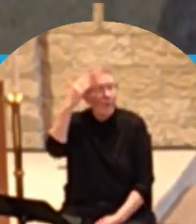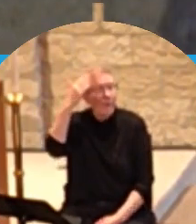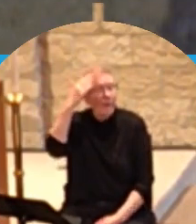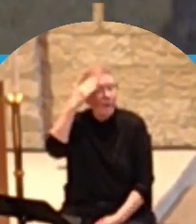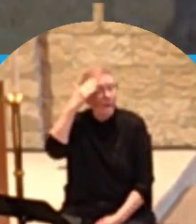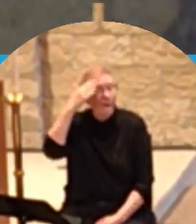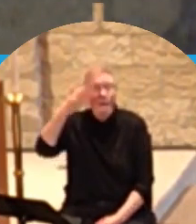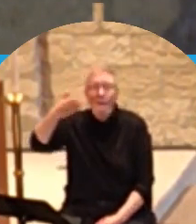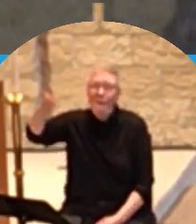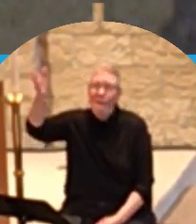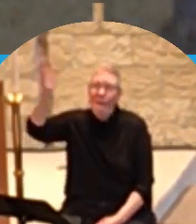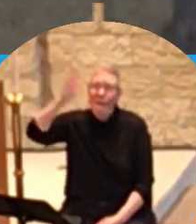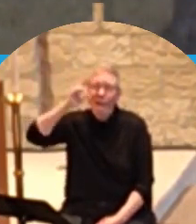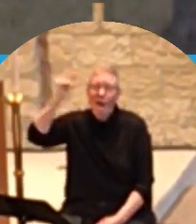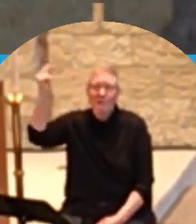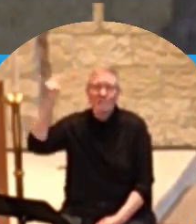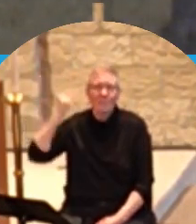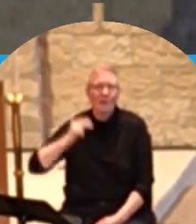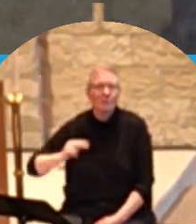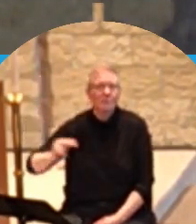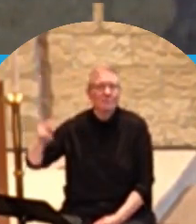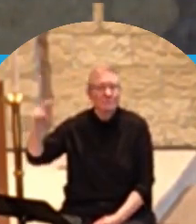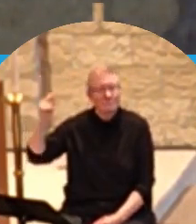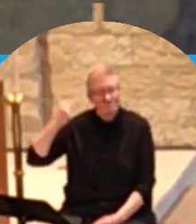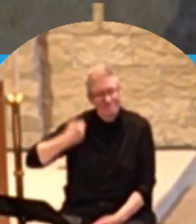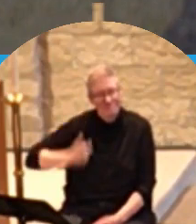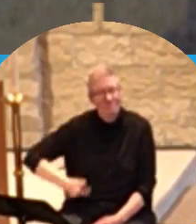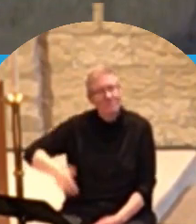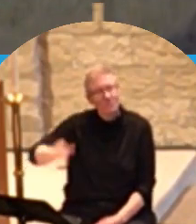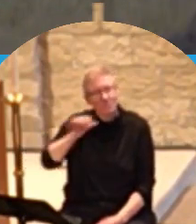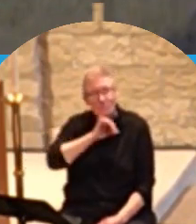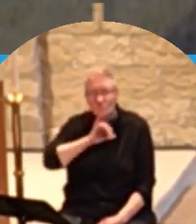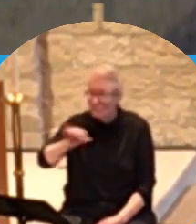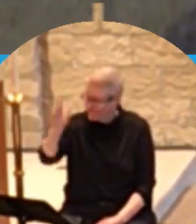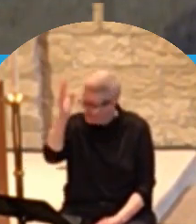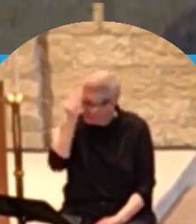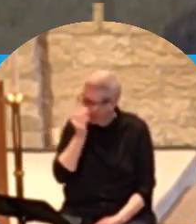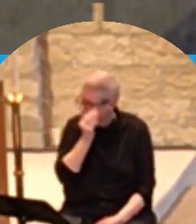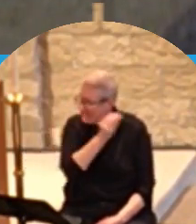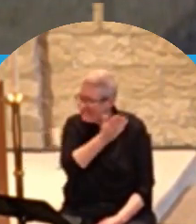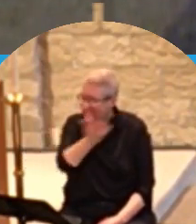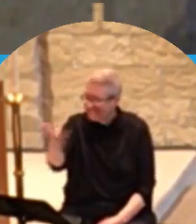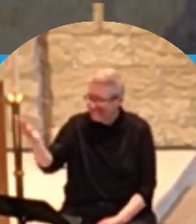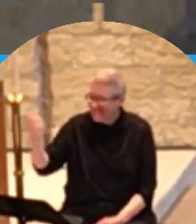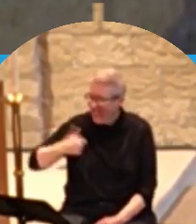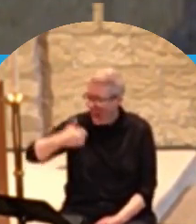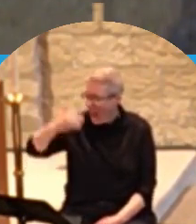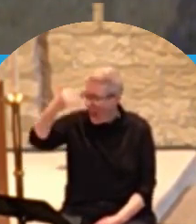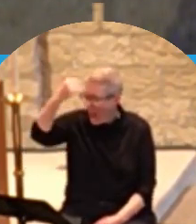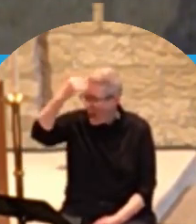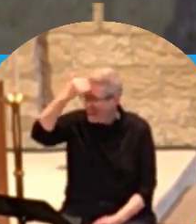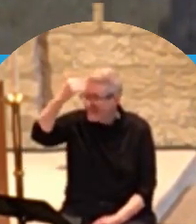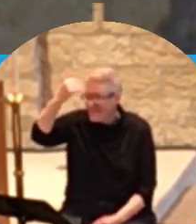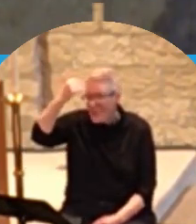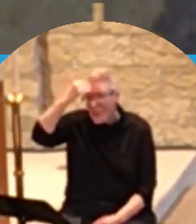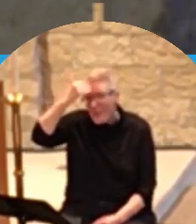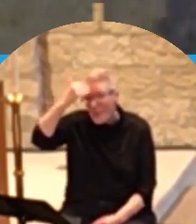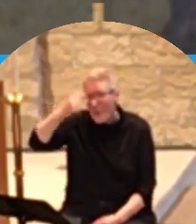God is watching me. Let me tell you something, I know that I